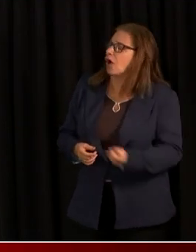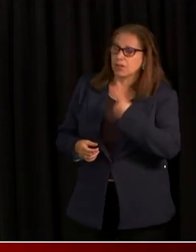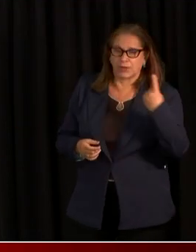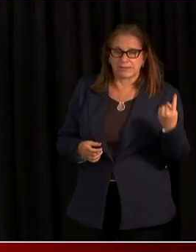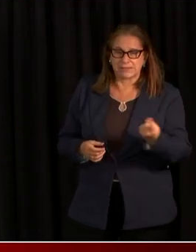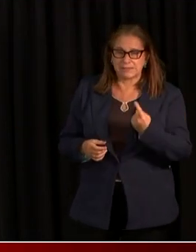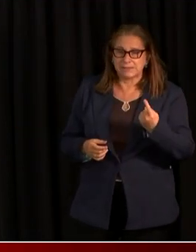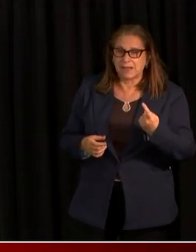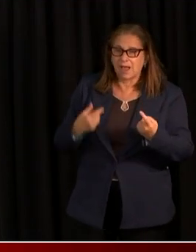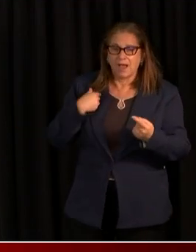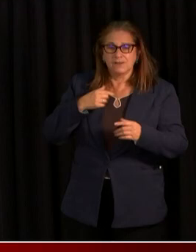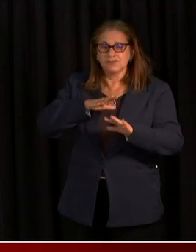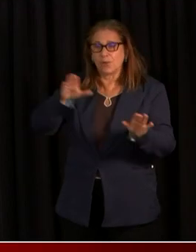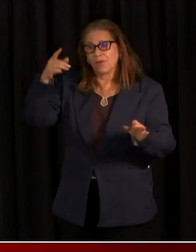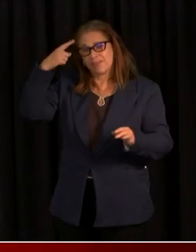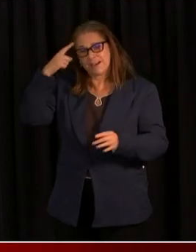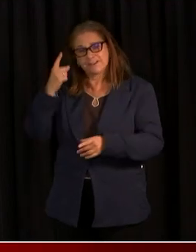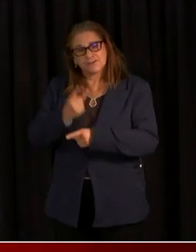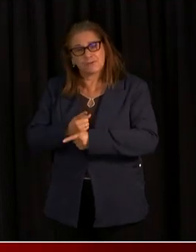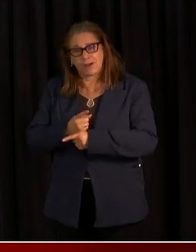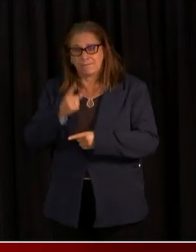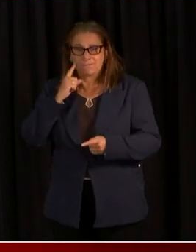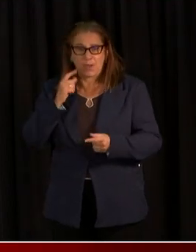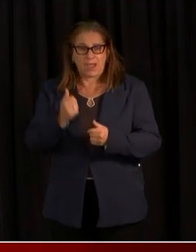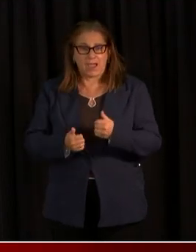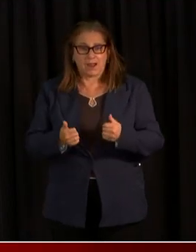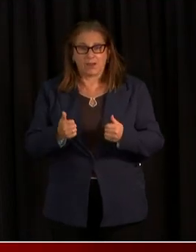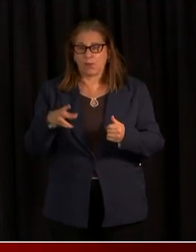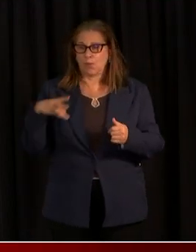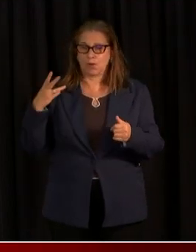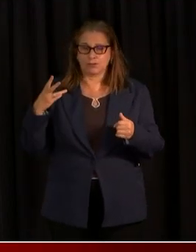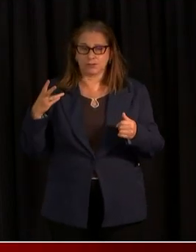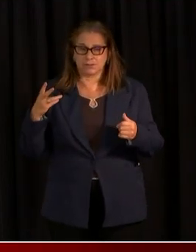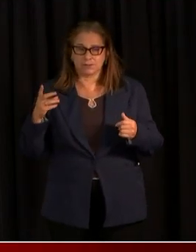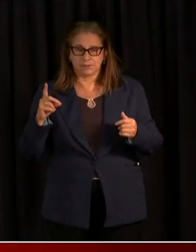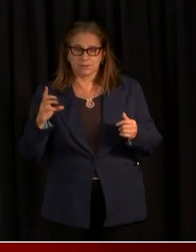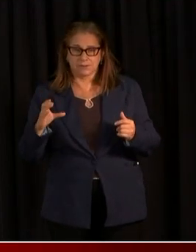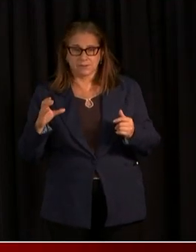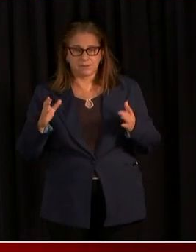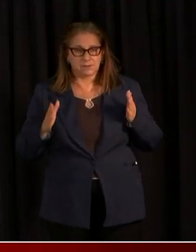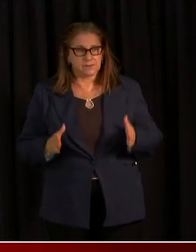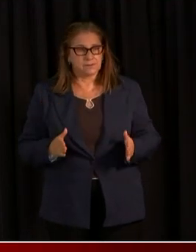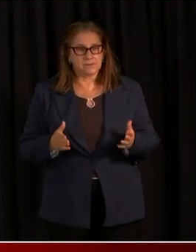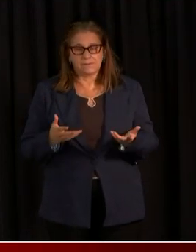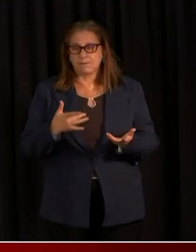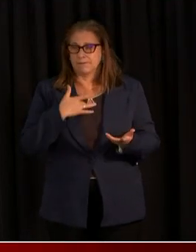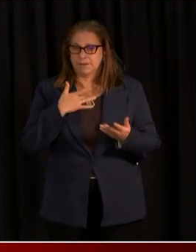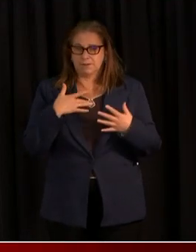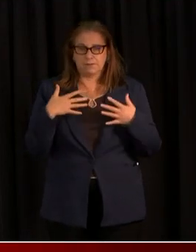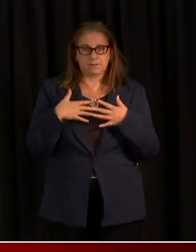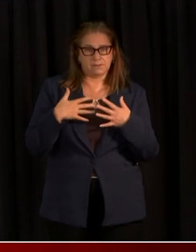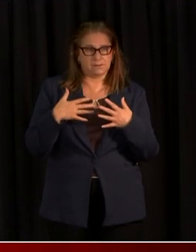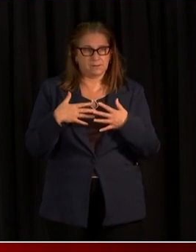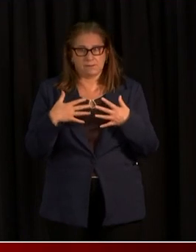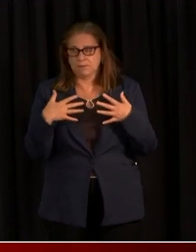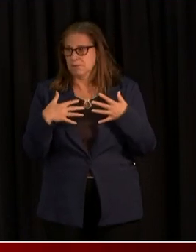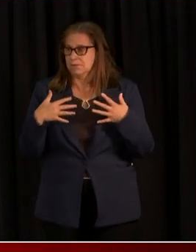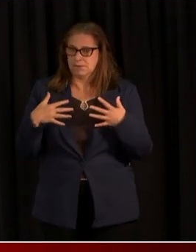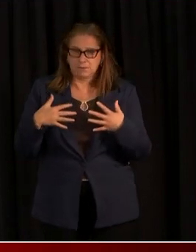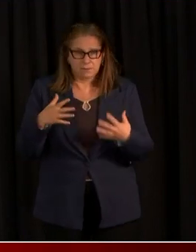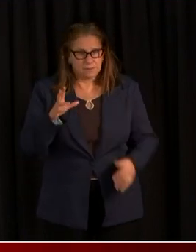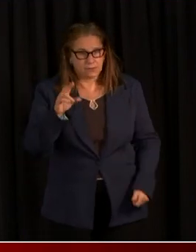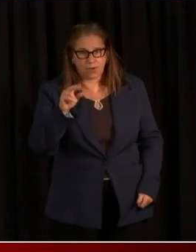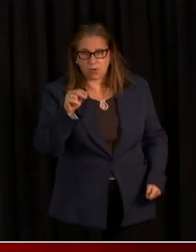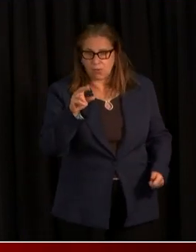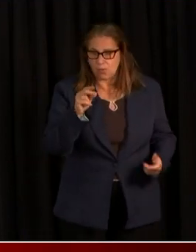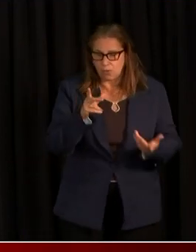I don't think it's right for any Washingtonian, no matter where he or she lives, to be scared to walk out the